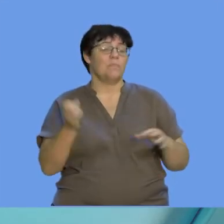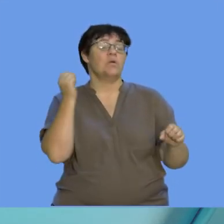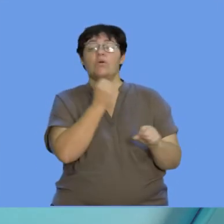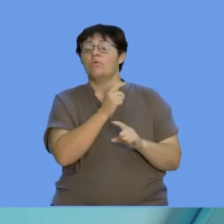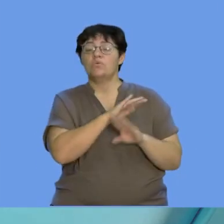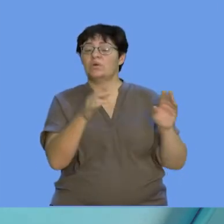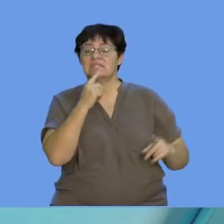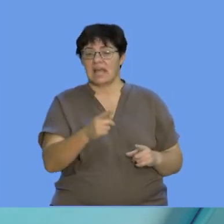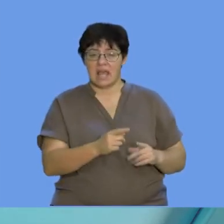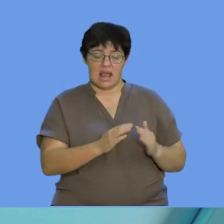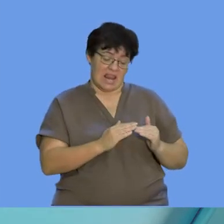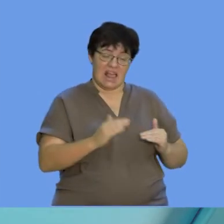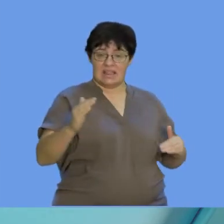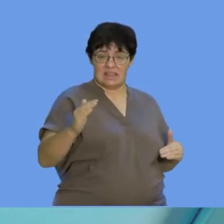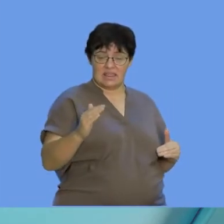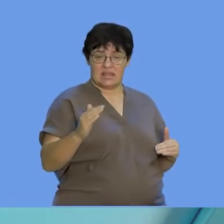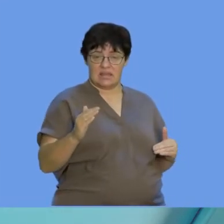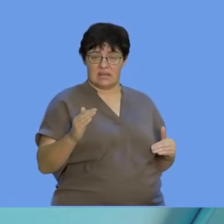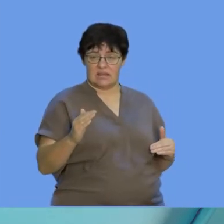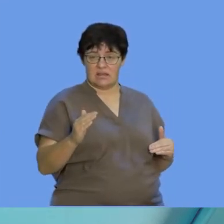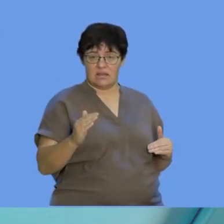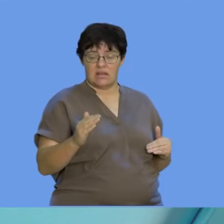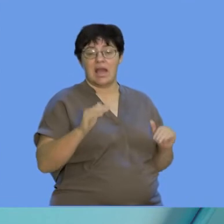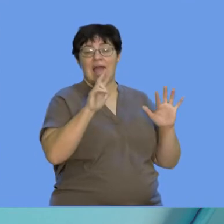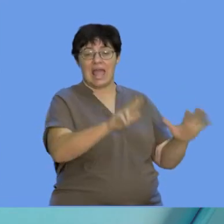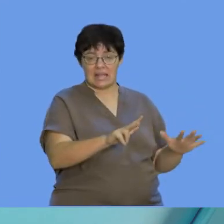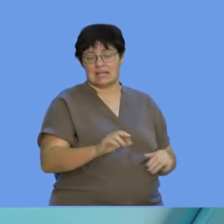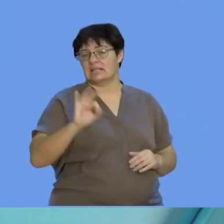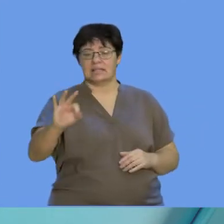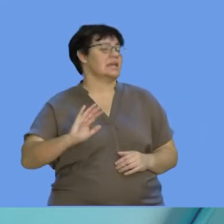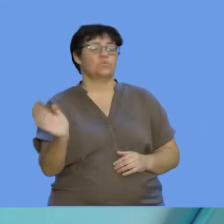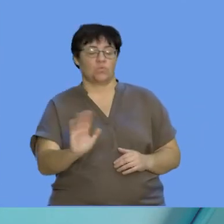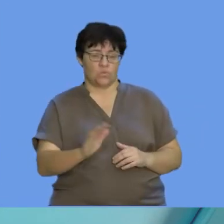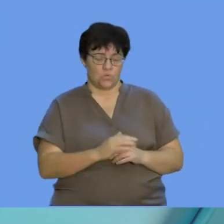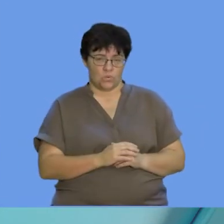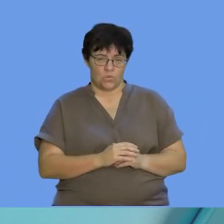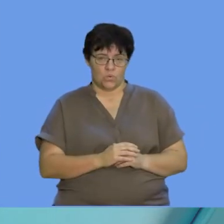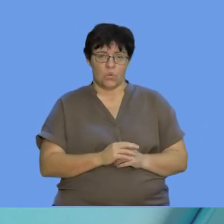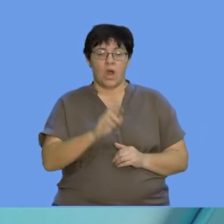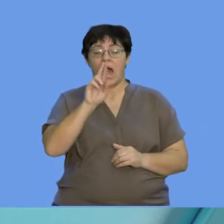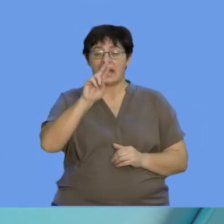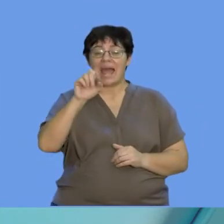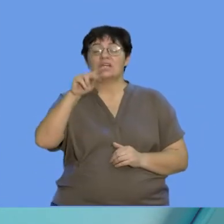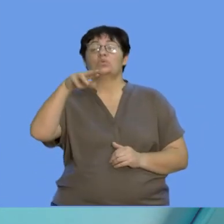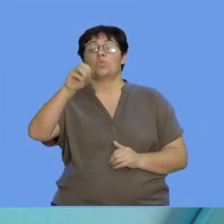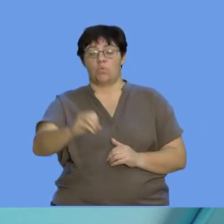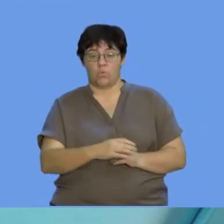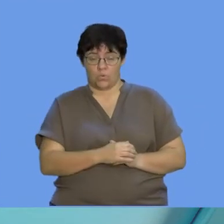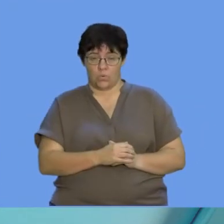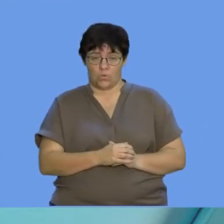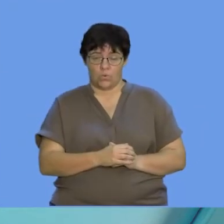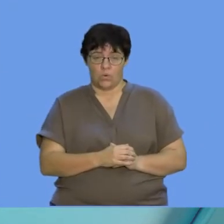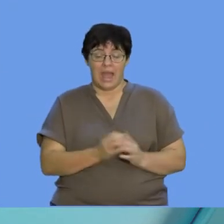not saying that the lengths of that are 8 and 3. No, the ratio. So I'm saying to